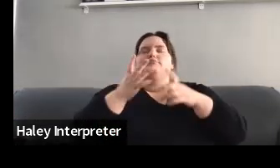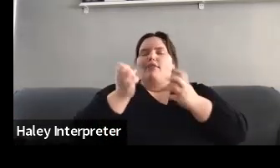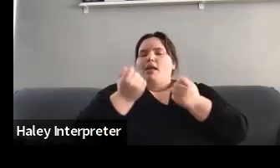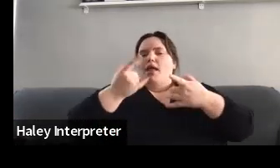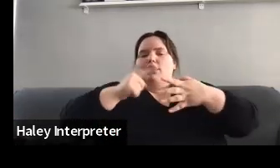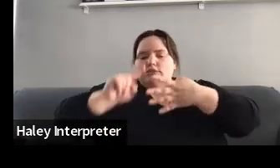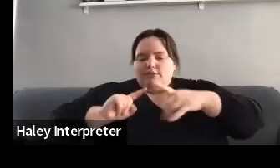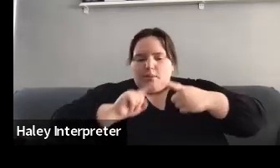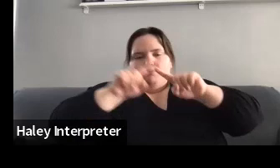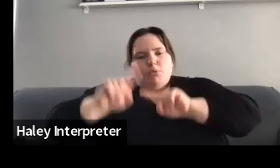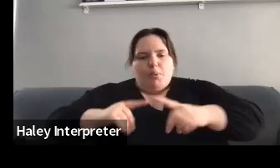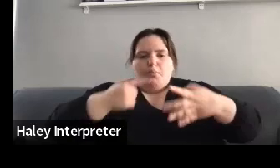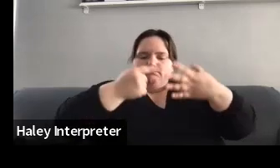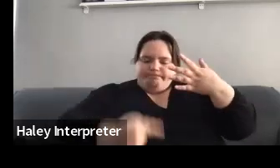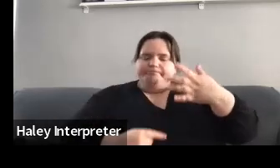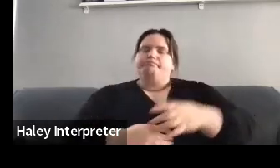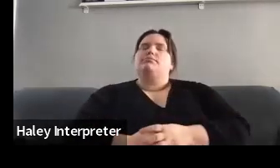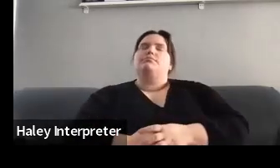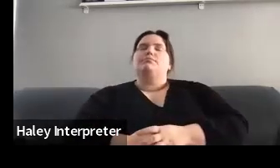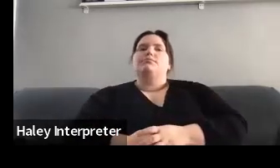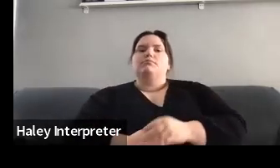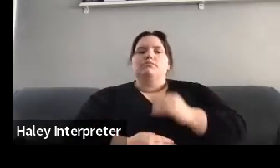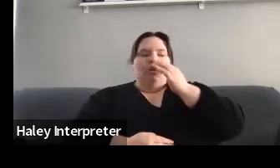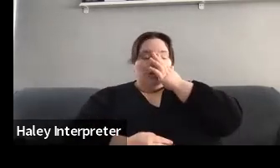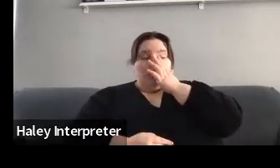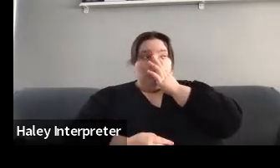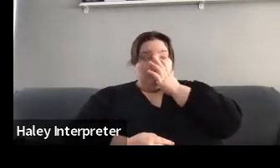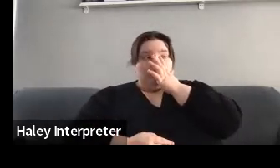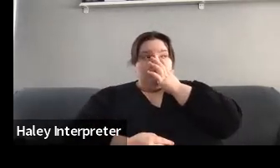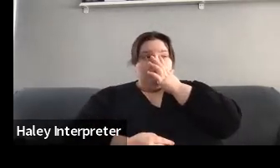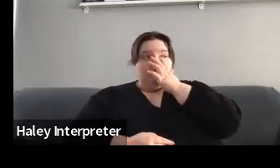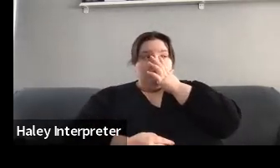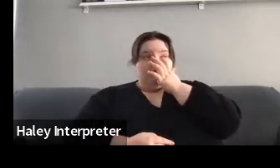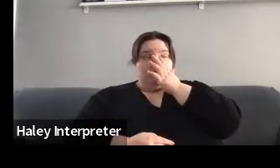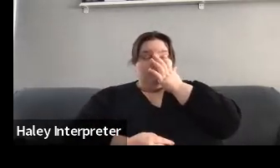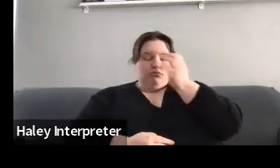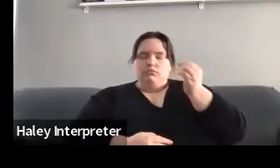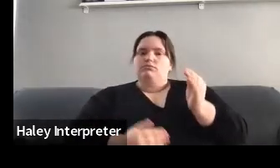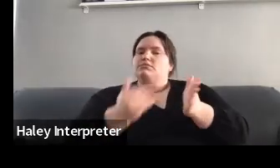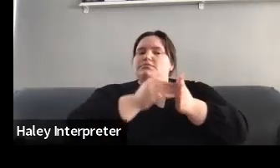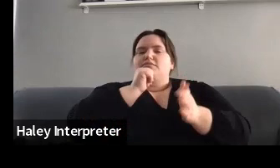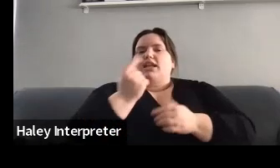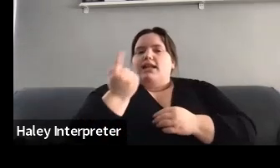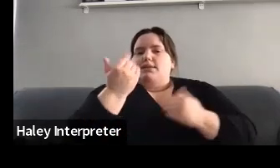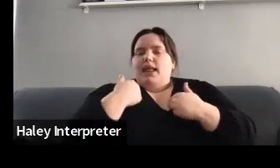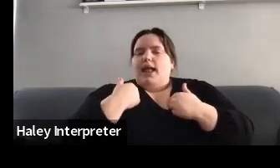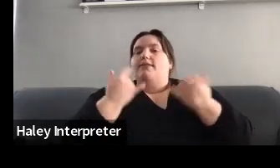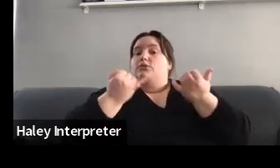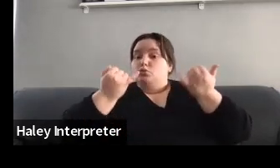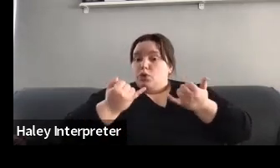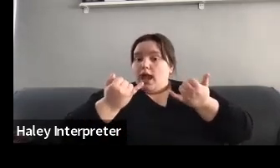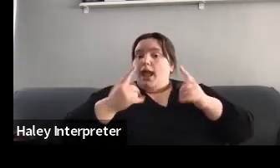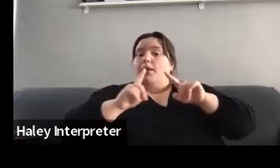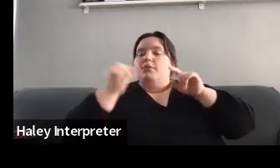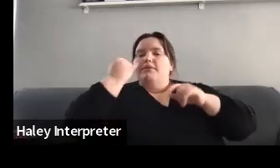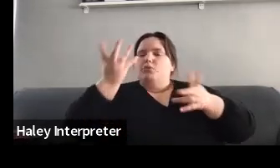for doggy doors now. Again, it's not something that I have on today's slide, but if you would like to chat, we